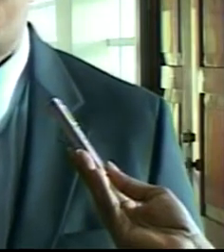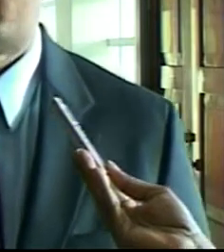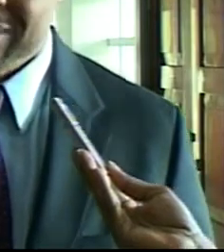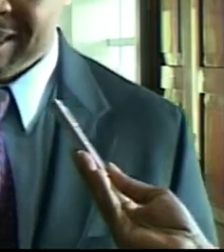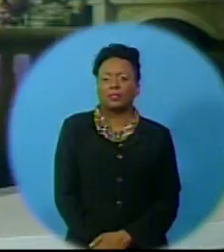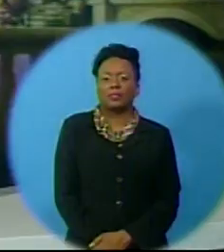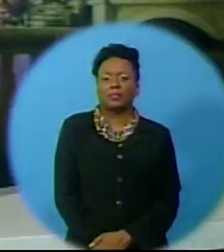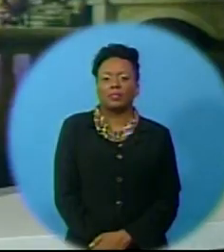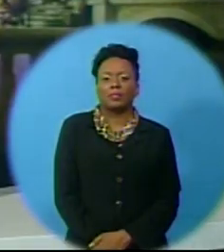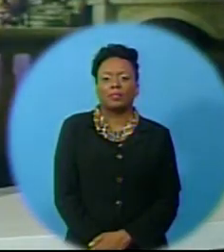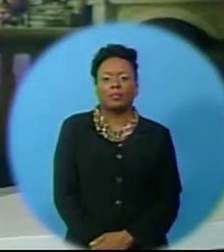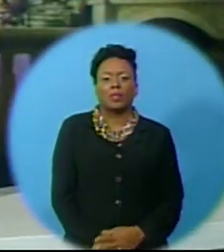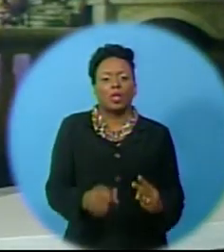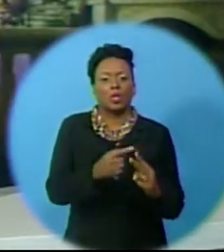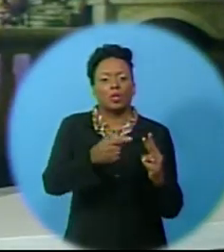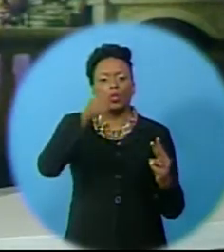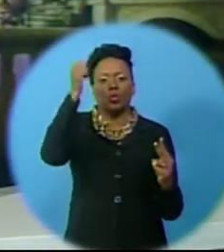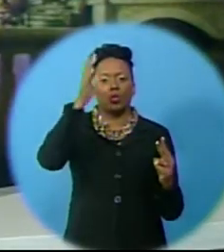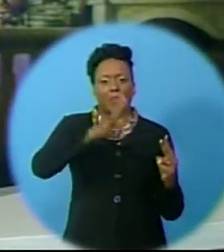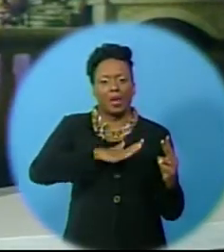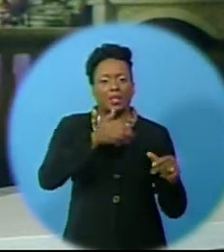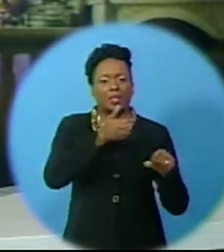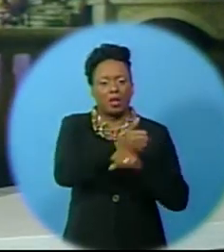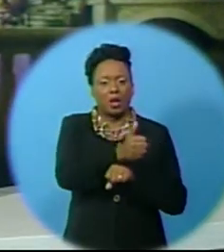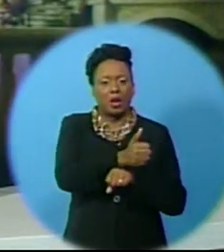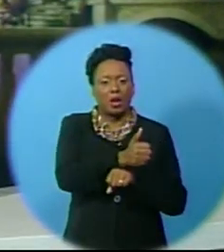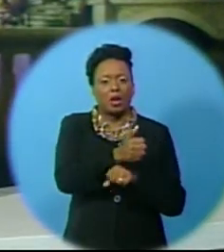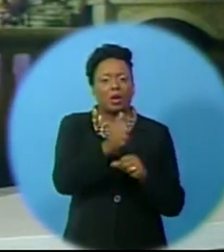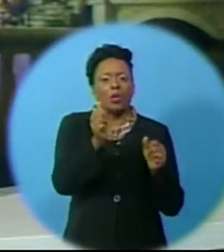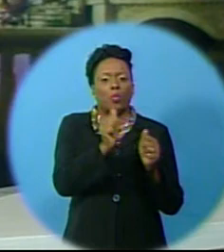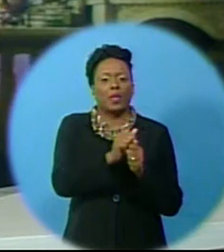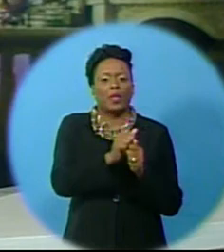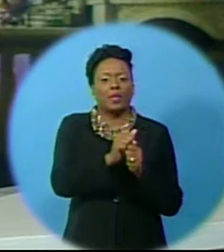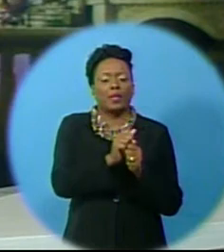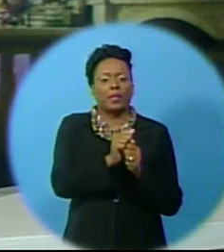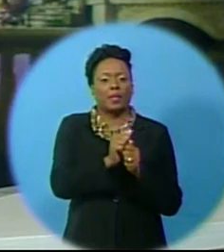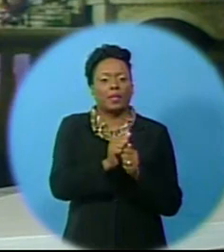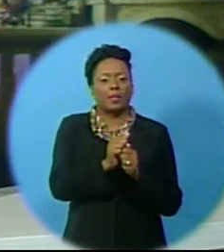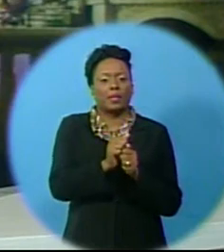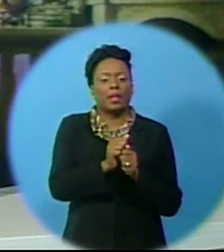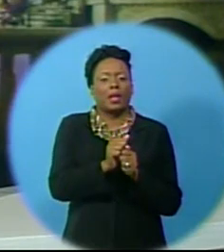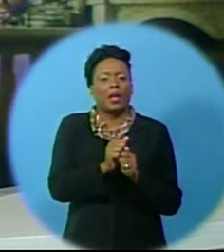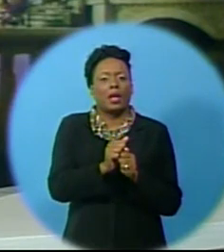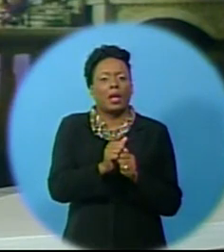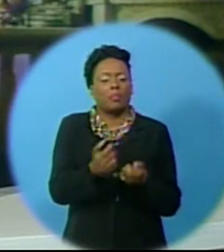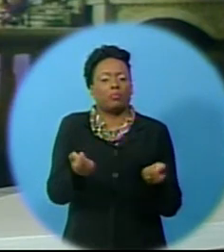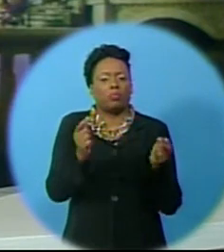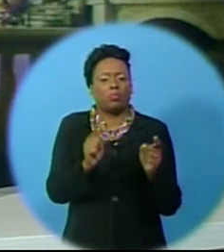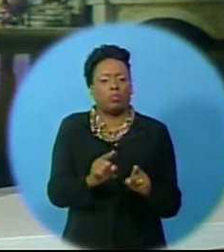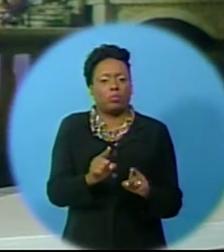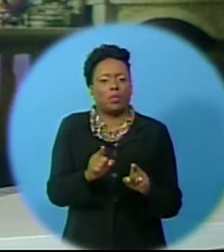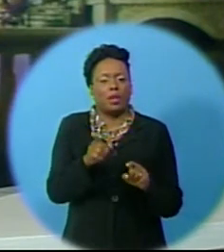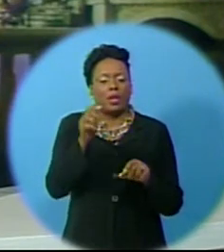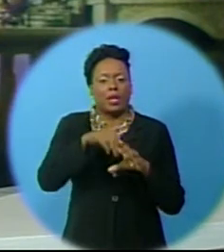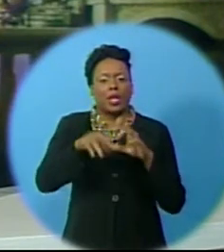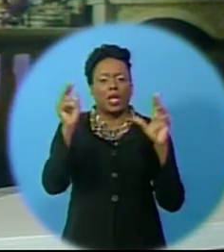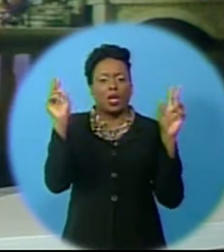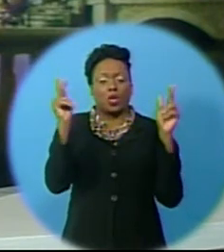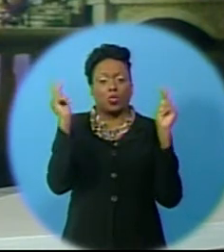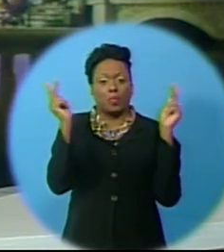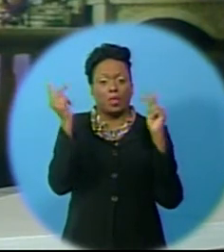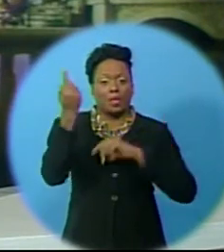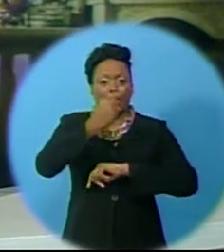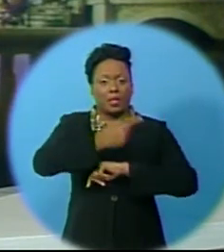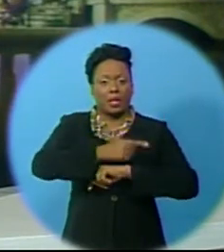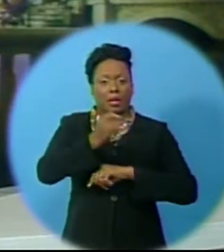to function. 2 men charged with one of the incidents that happened on Kadooment Day have been remanded to prison.